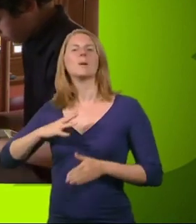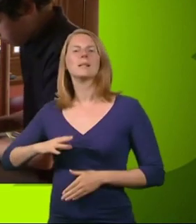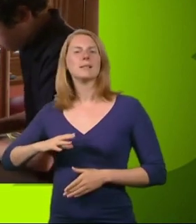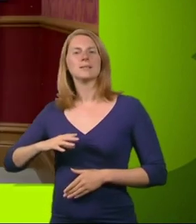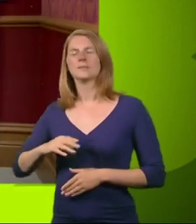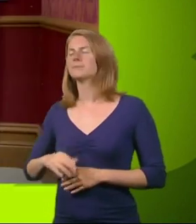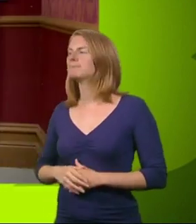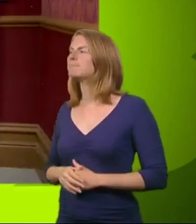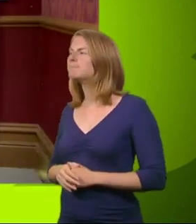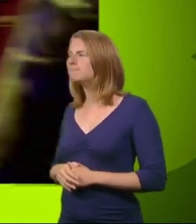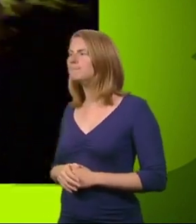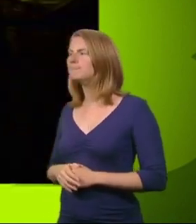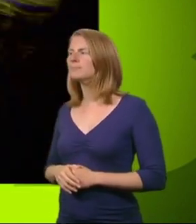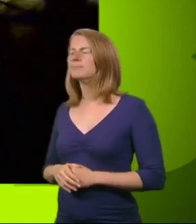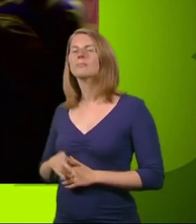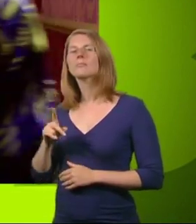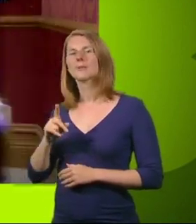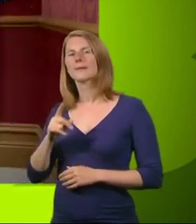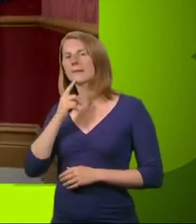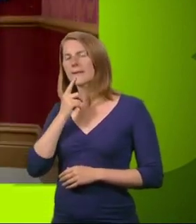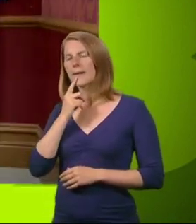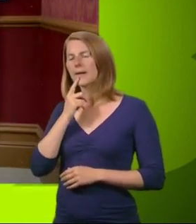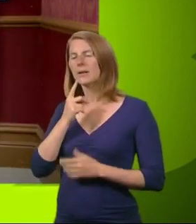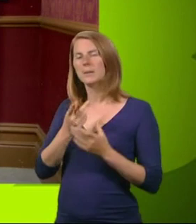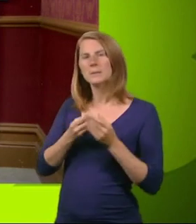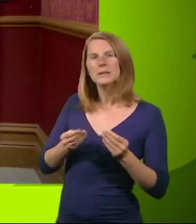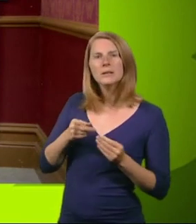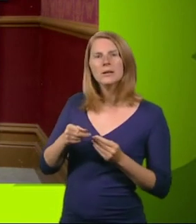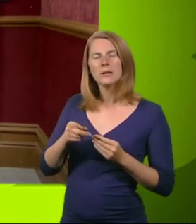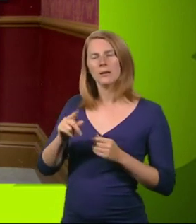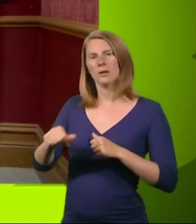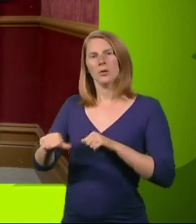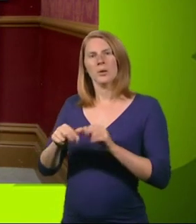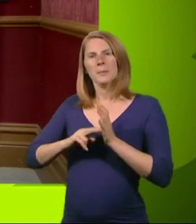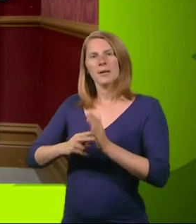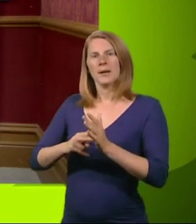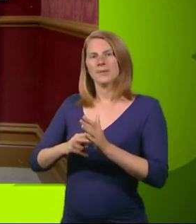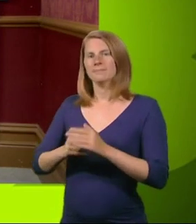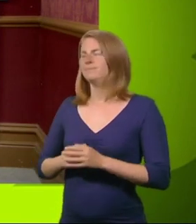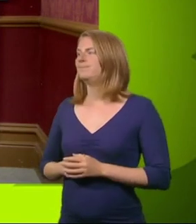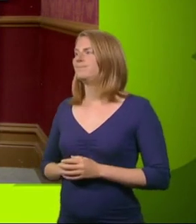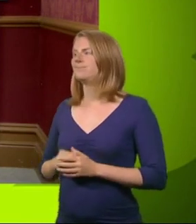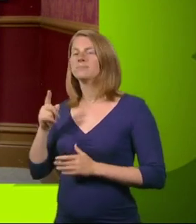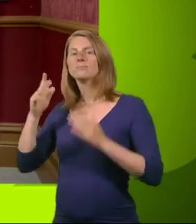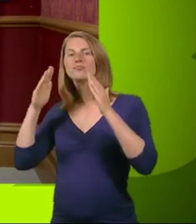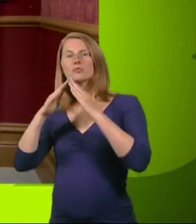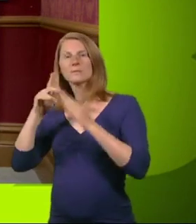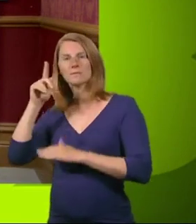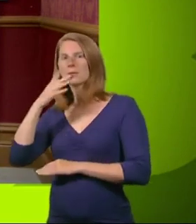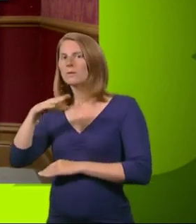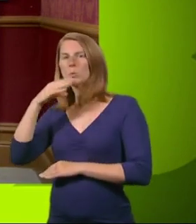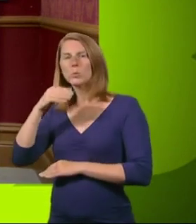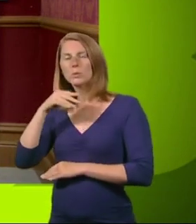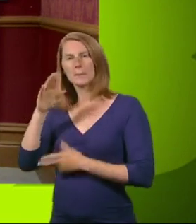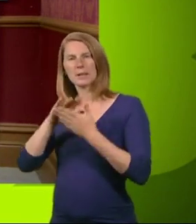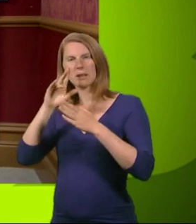Right? Right. The attic's never used, so we can hide them up there. What will they sleep on?